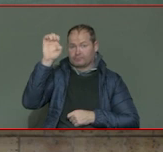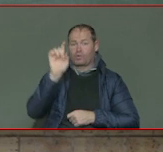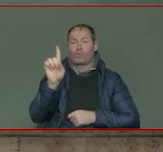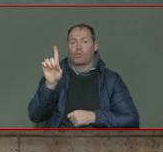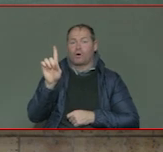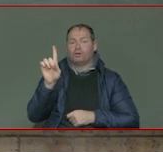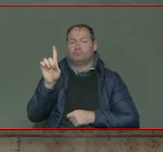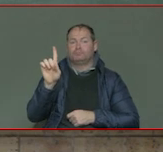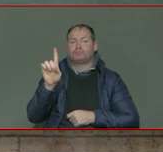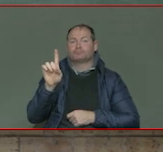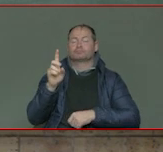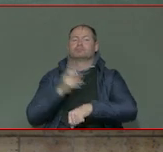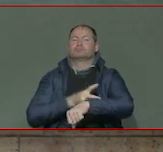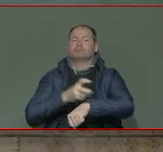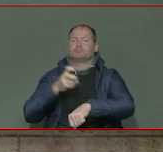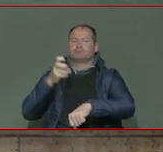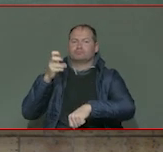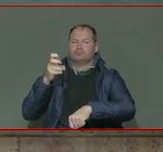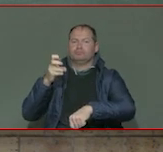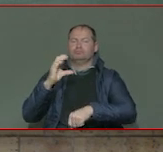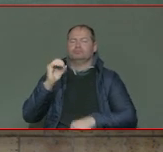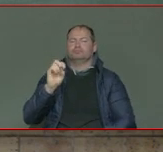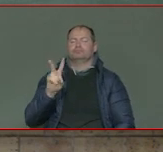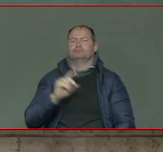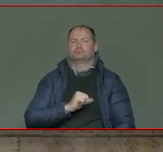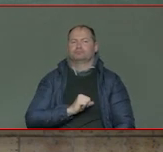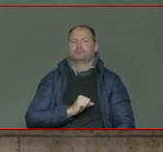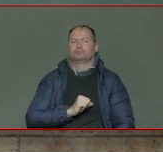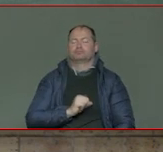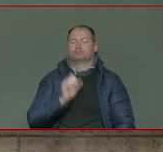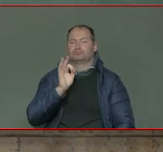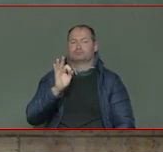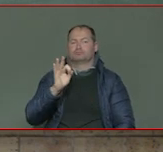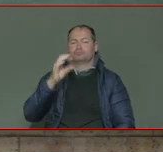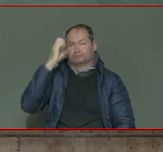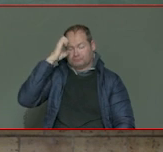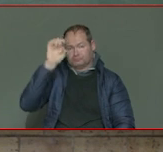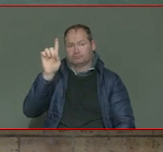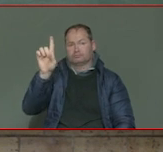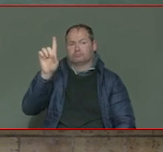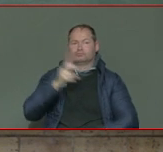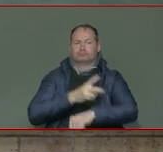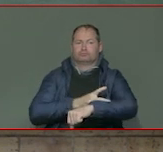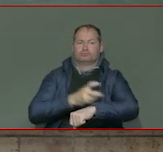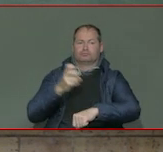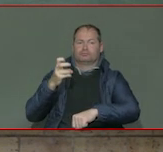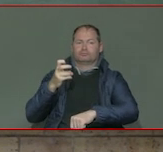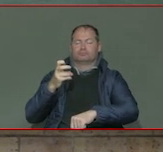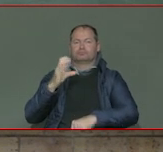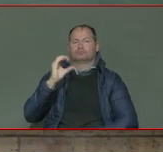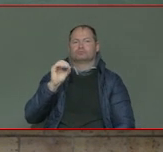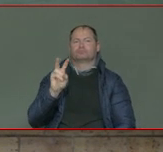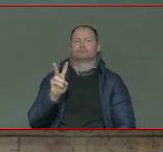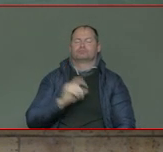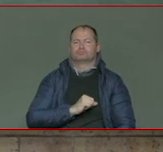the derivative is the coefficient. If the exponent is 1, the derivative will be the coefficient.